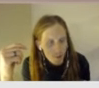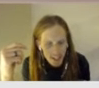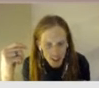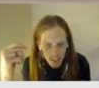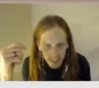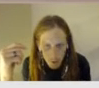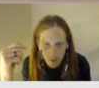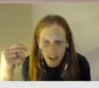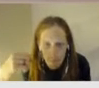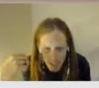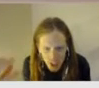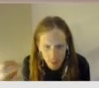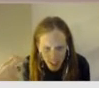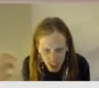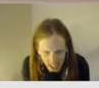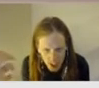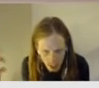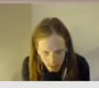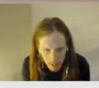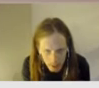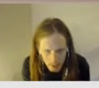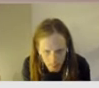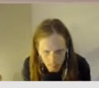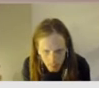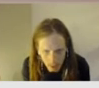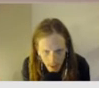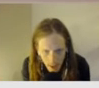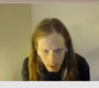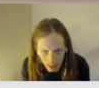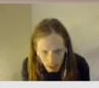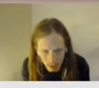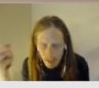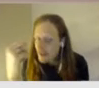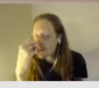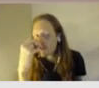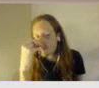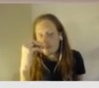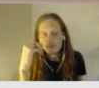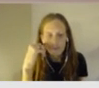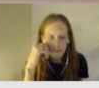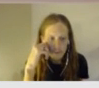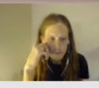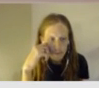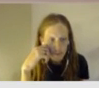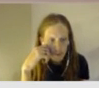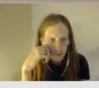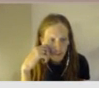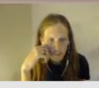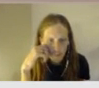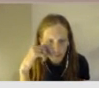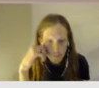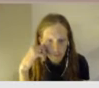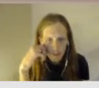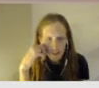we're very interested. We're very ambitious about challenging ourselves. Absolutely. Yeah. I want to grow as a person for sure. And